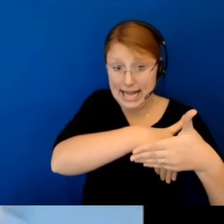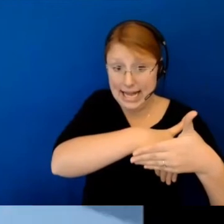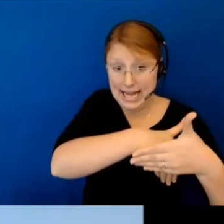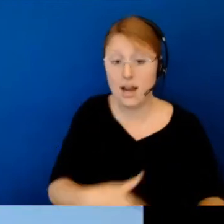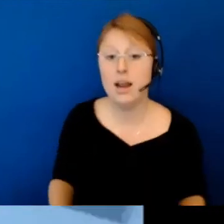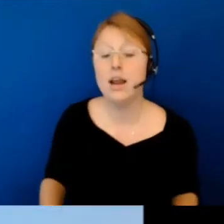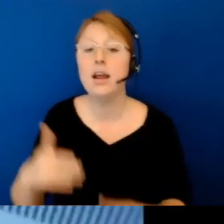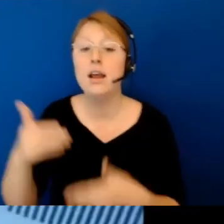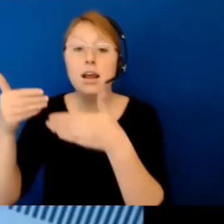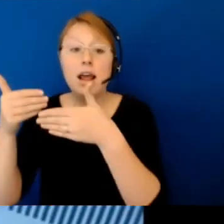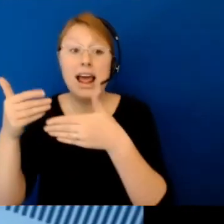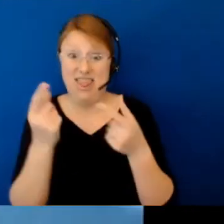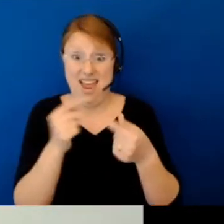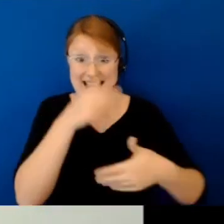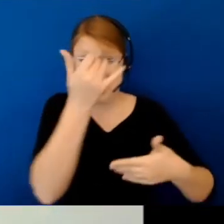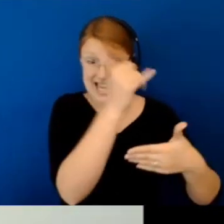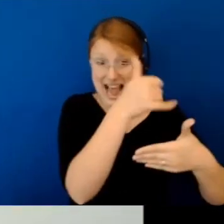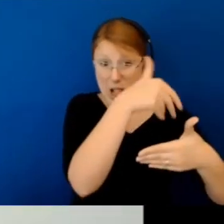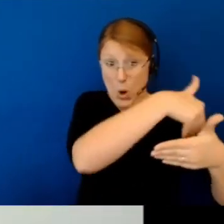returned to your local election official.